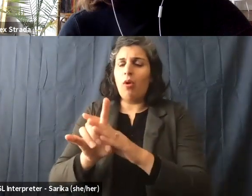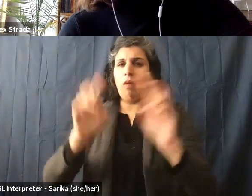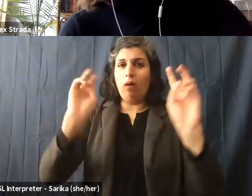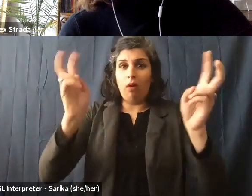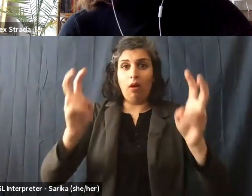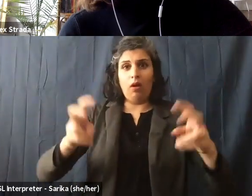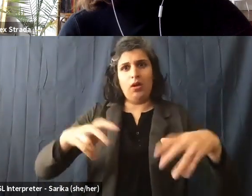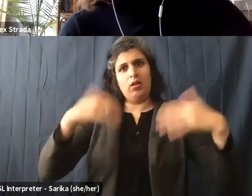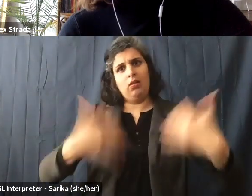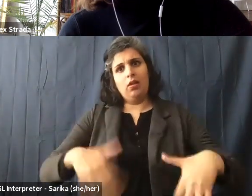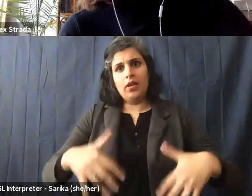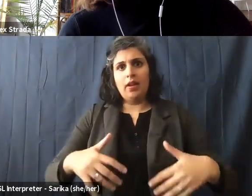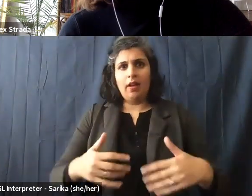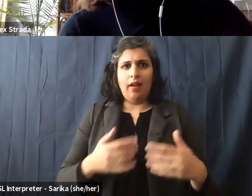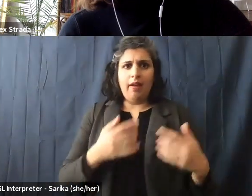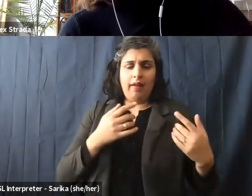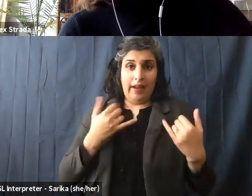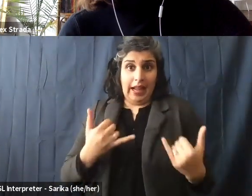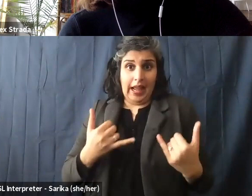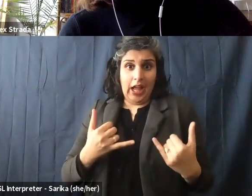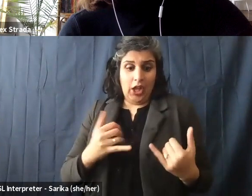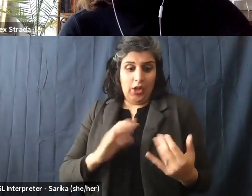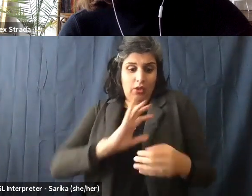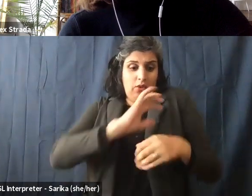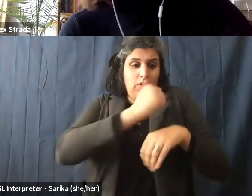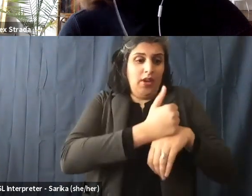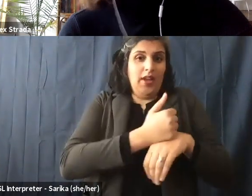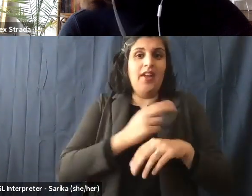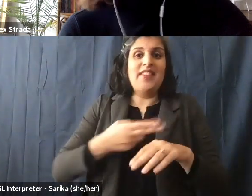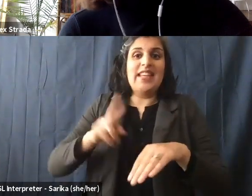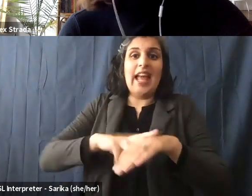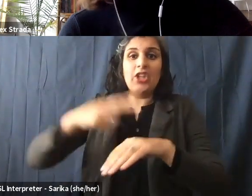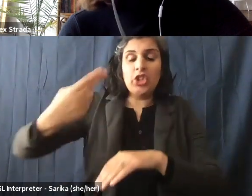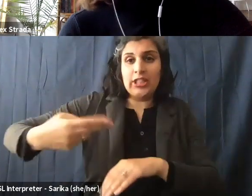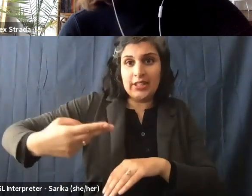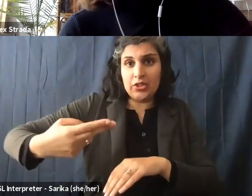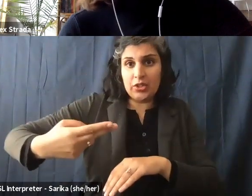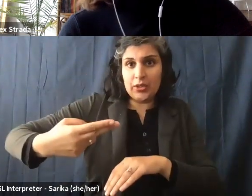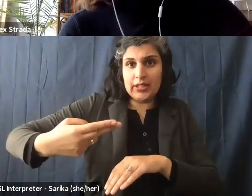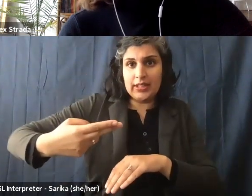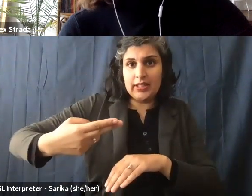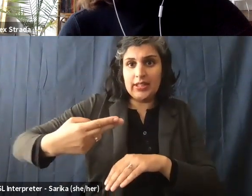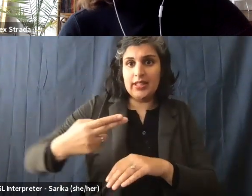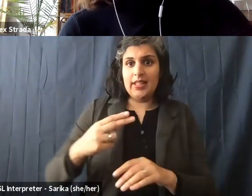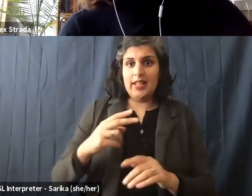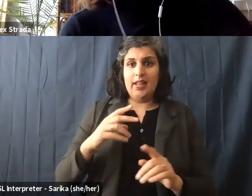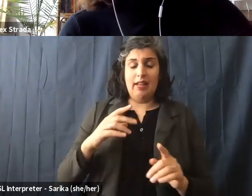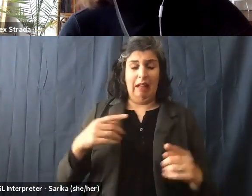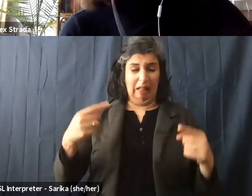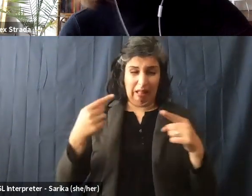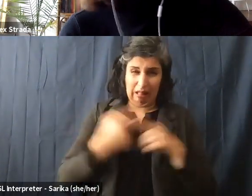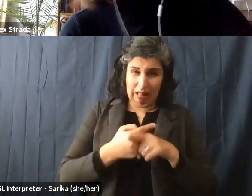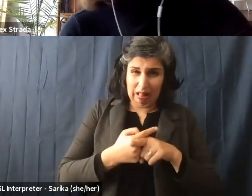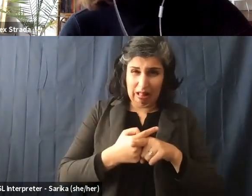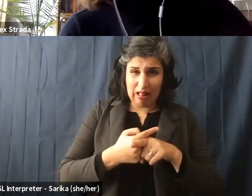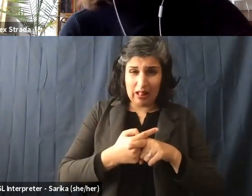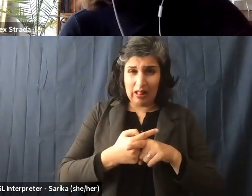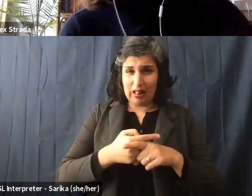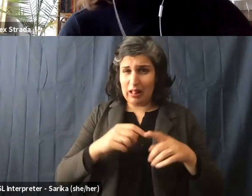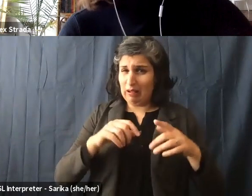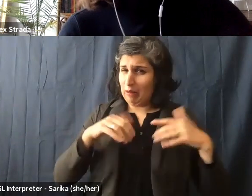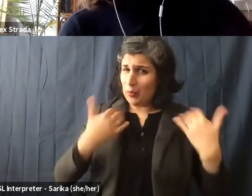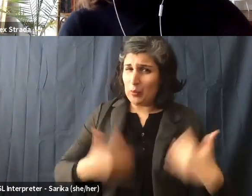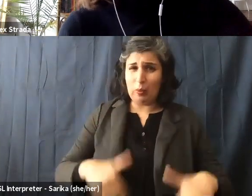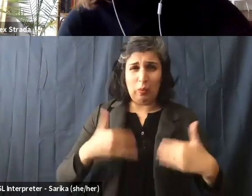issues about the creation of national history and the sort of intense conflicts over national history that we